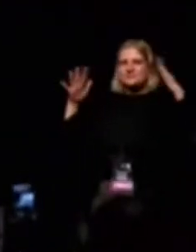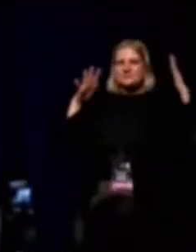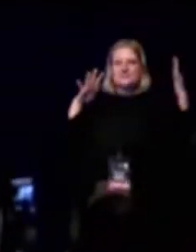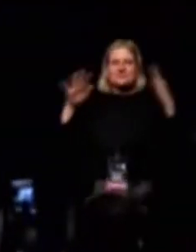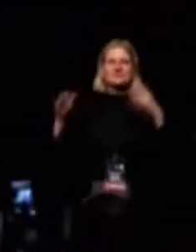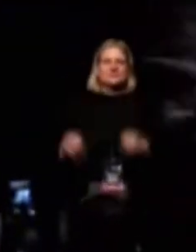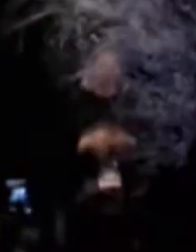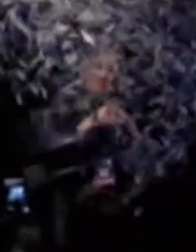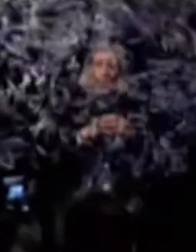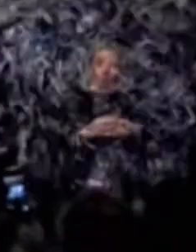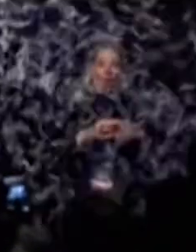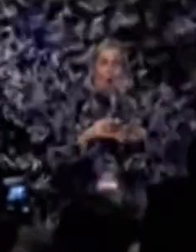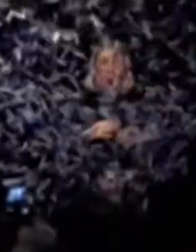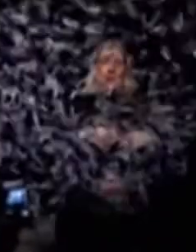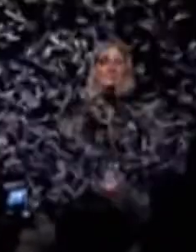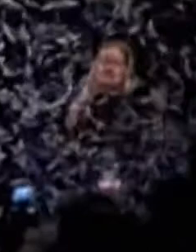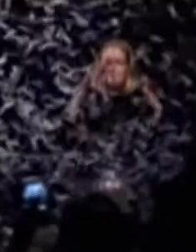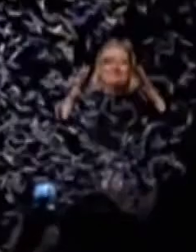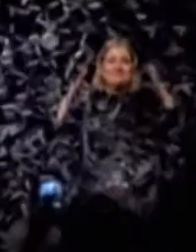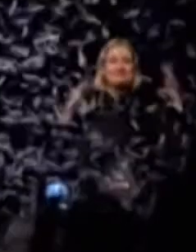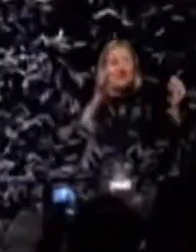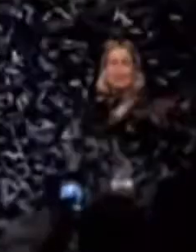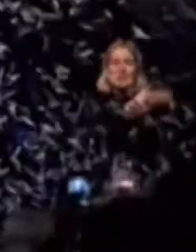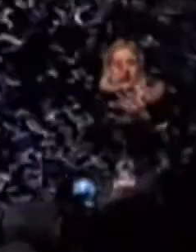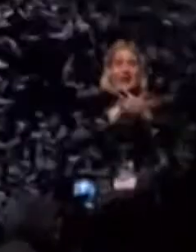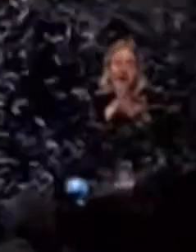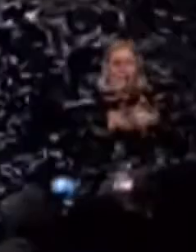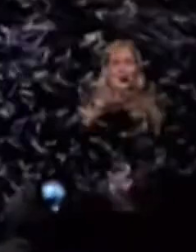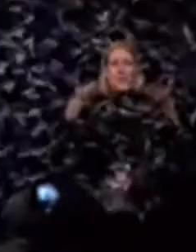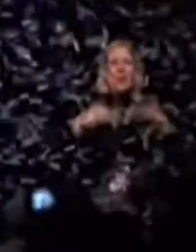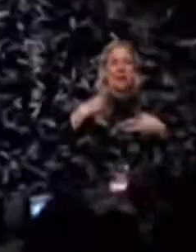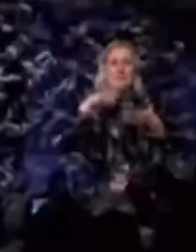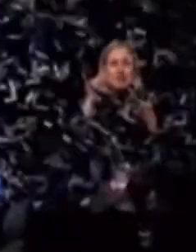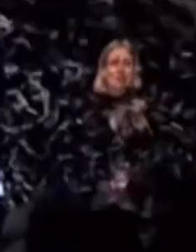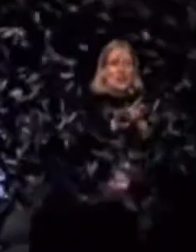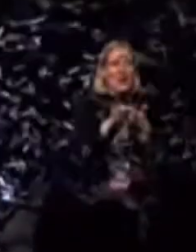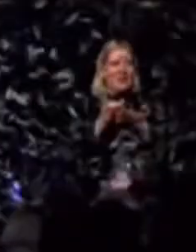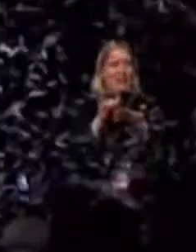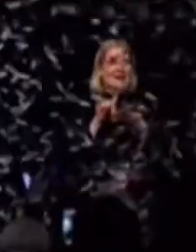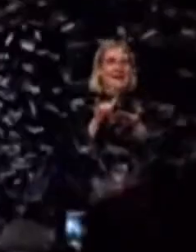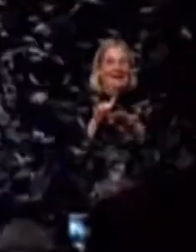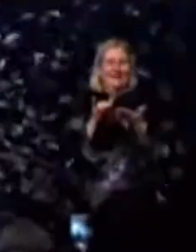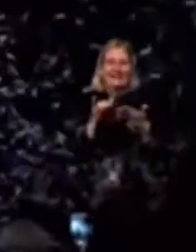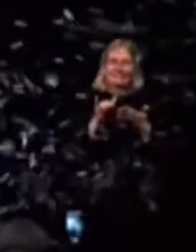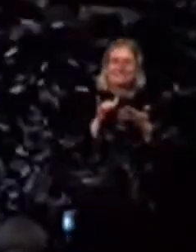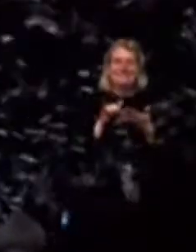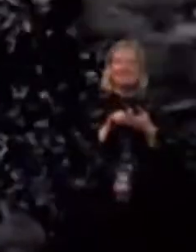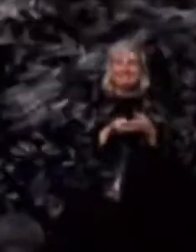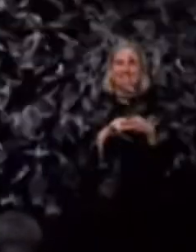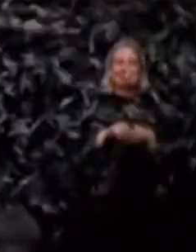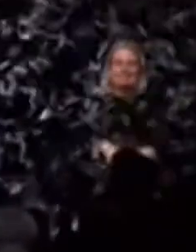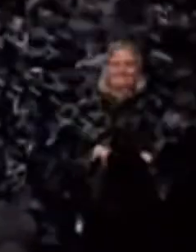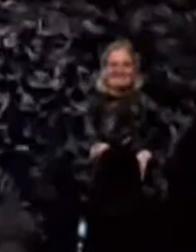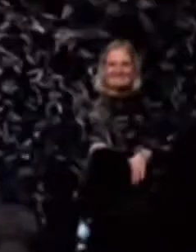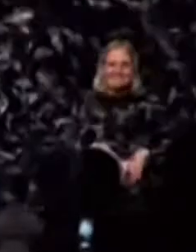to New York. It's been waiting for you. Welcome to New York. Welcome to New